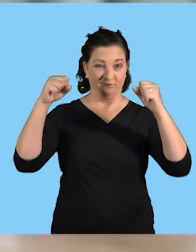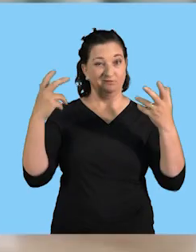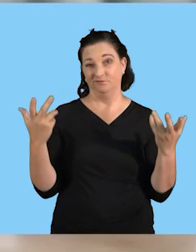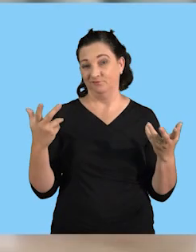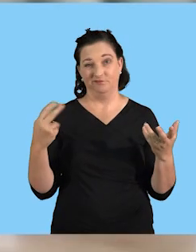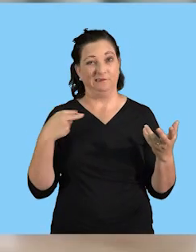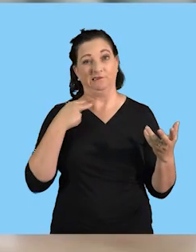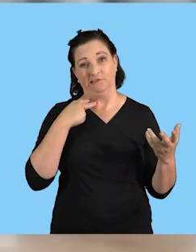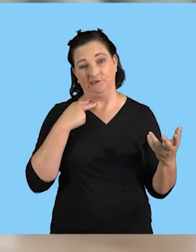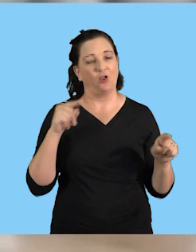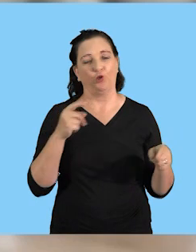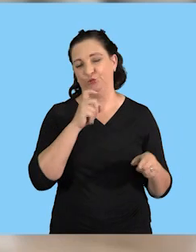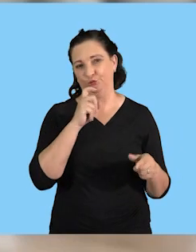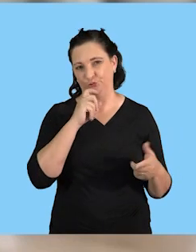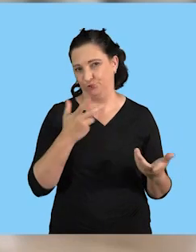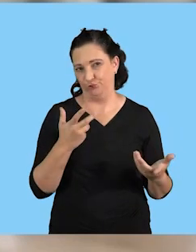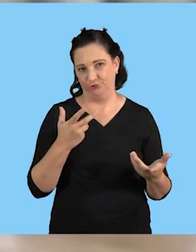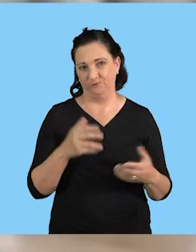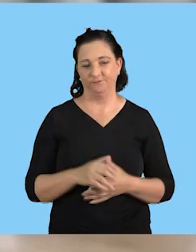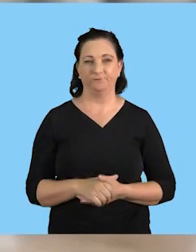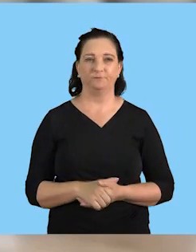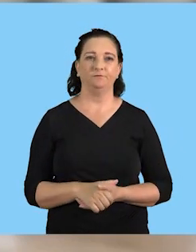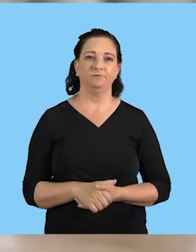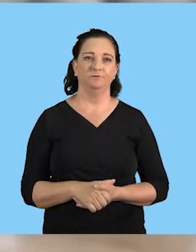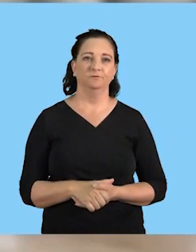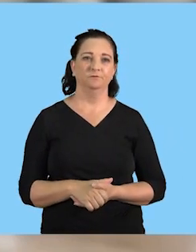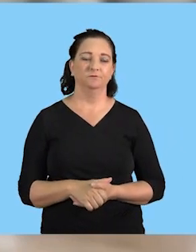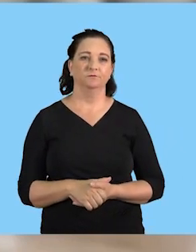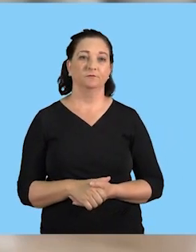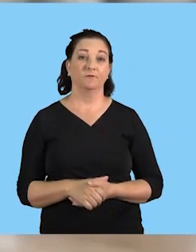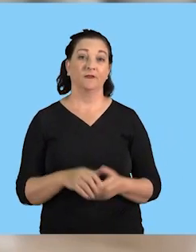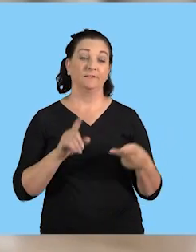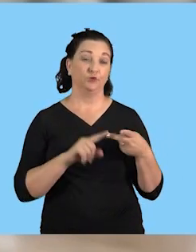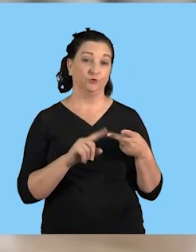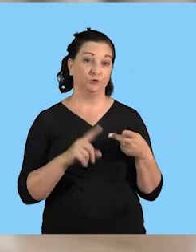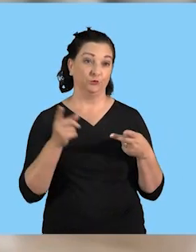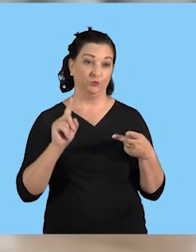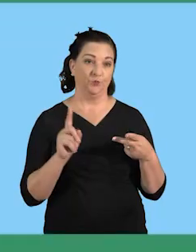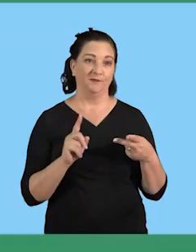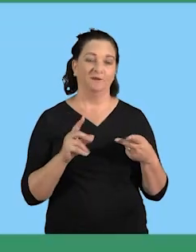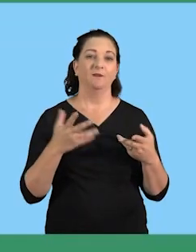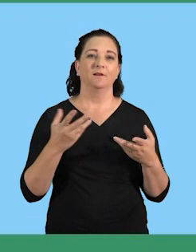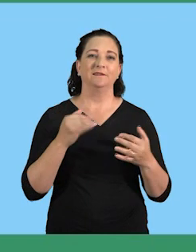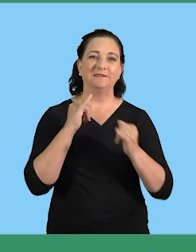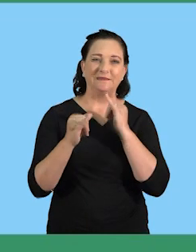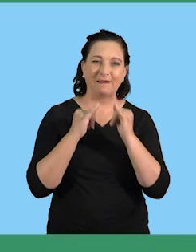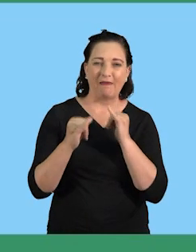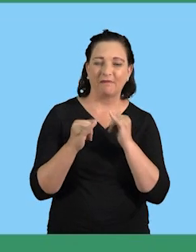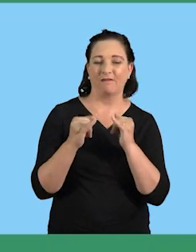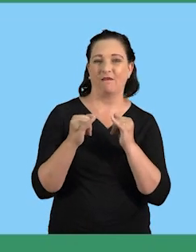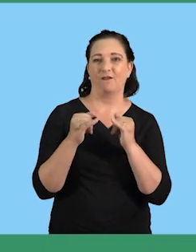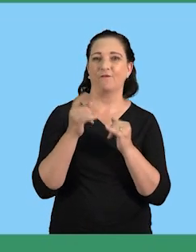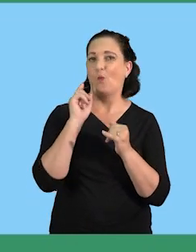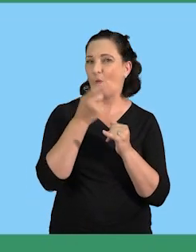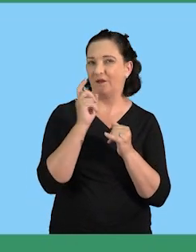you cannot really use it. It's not effective when there's load shedding. Then we've got number 2, which is our interactive